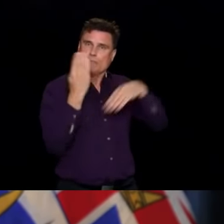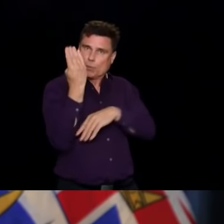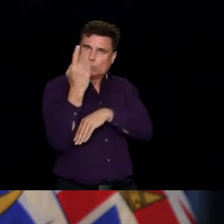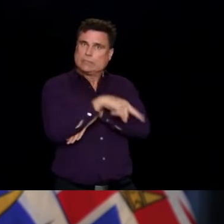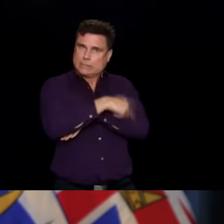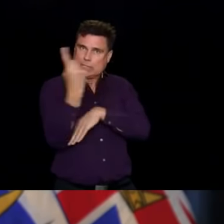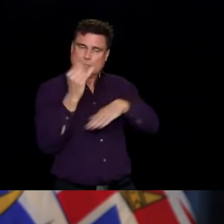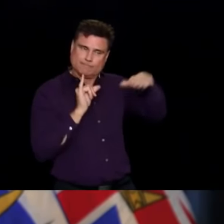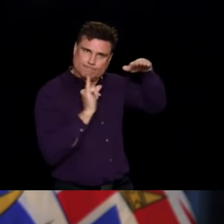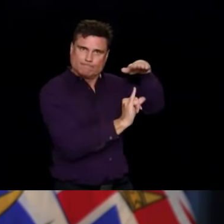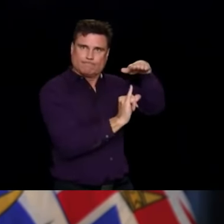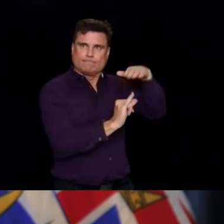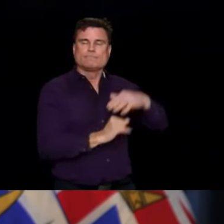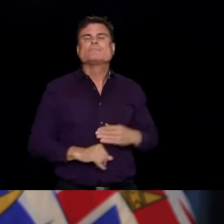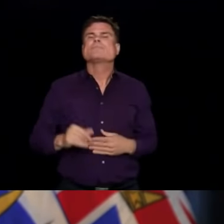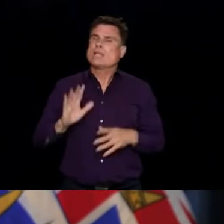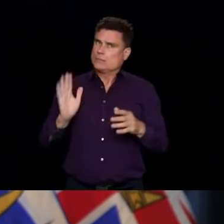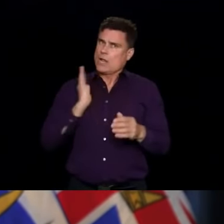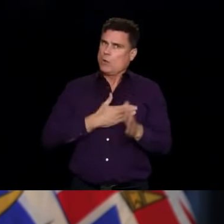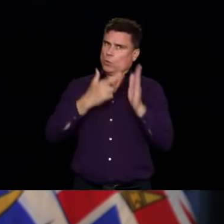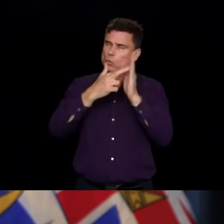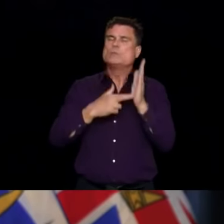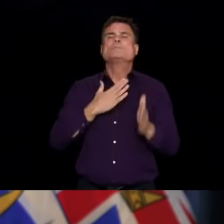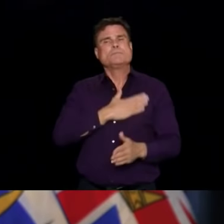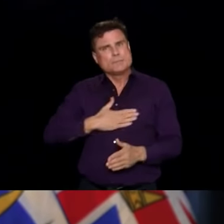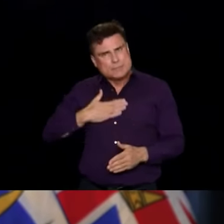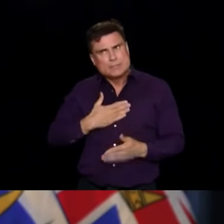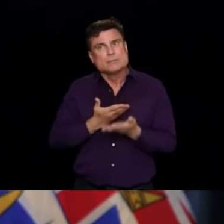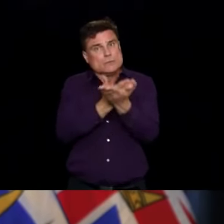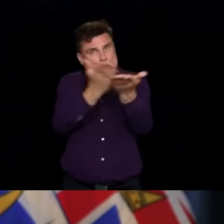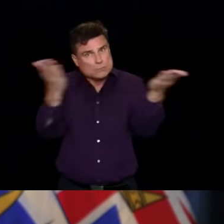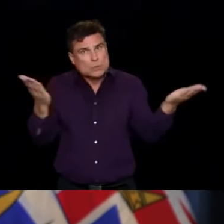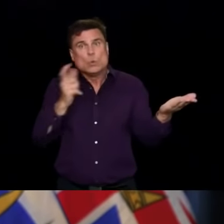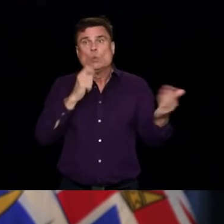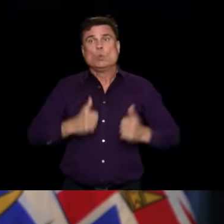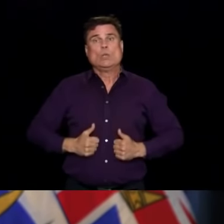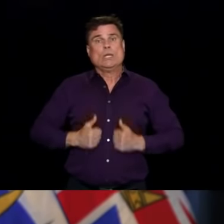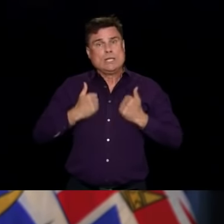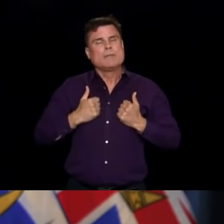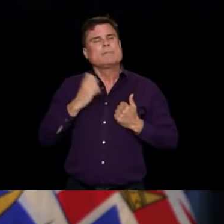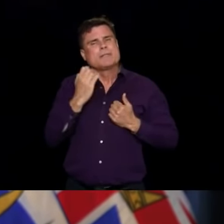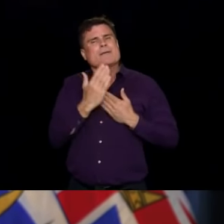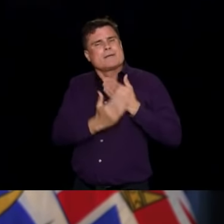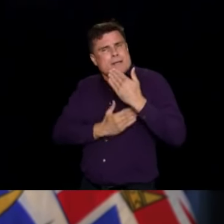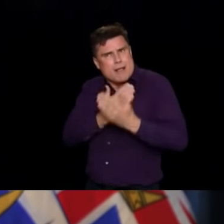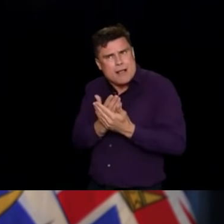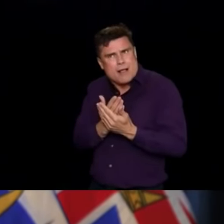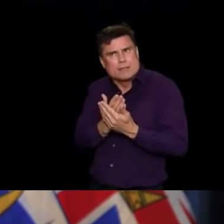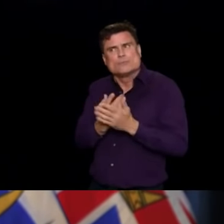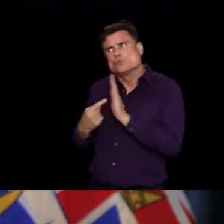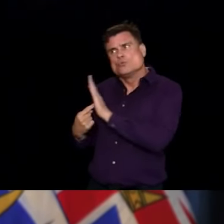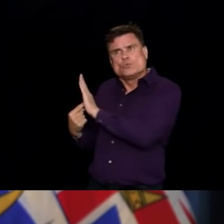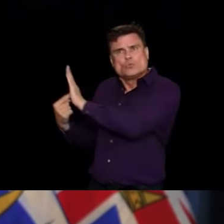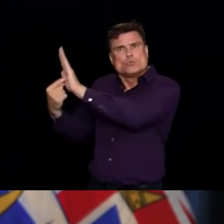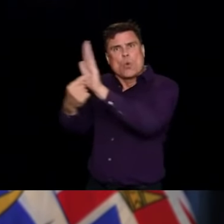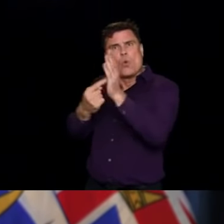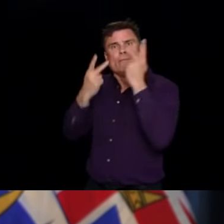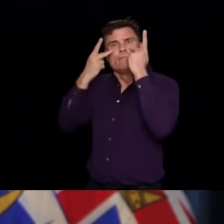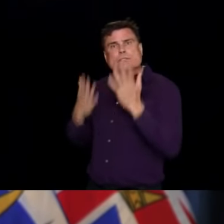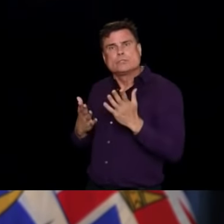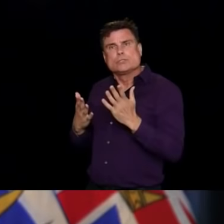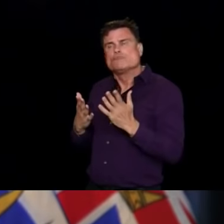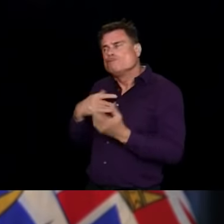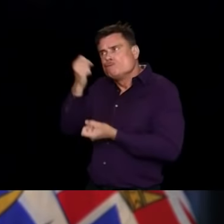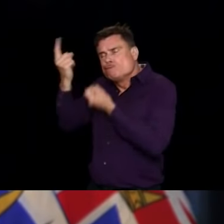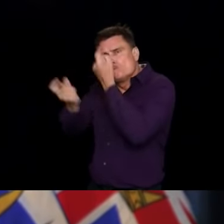protection, we remind all British Columbians to show kindness and understanding to those around us. We have to remember that